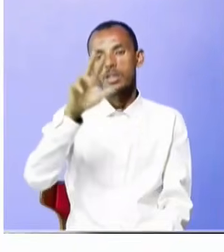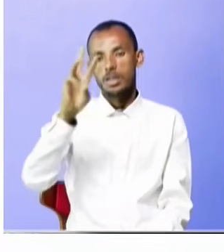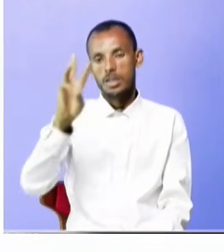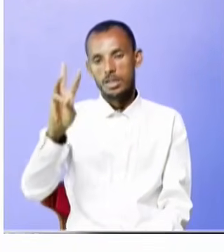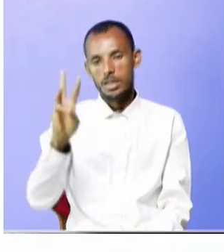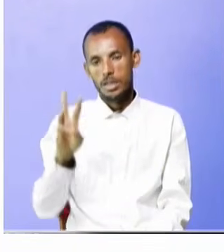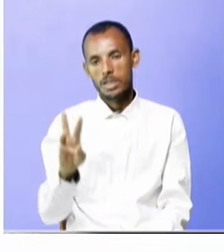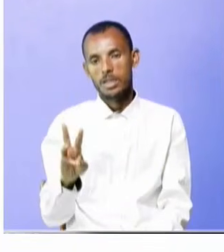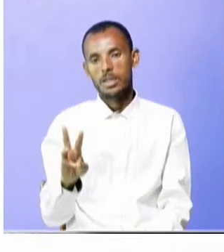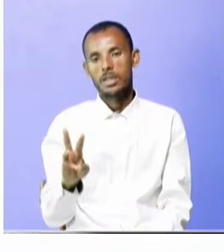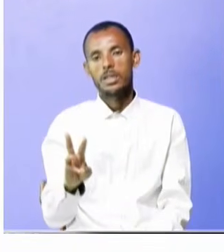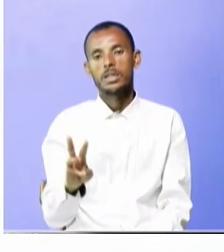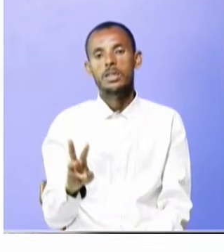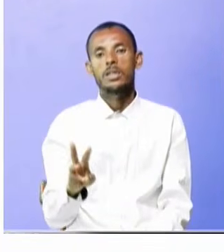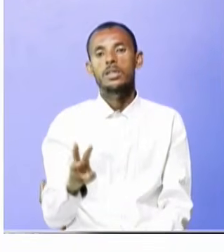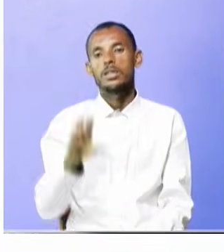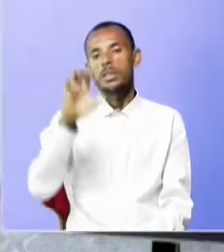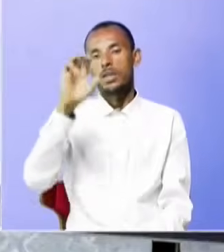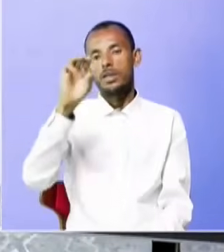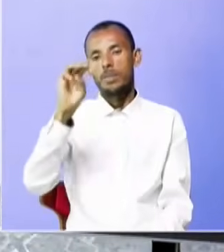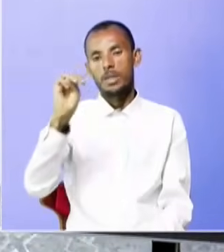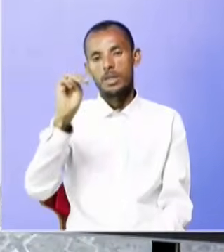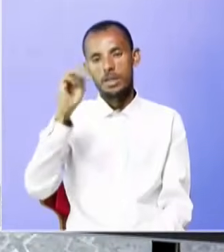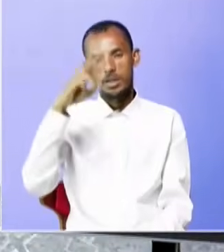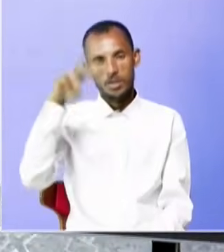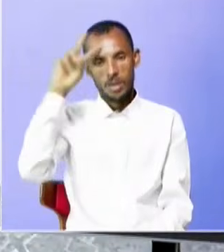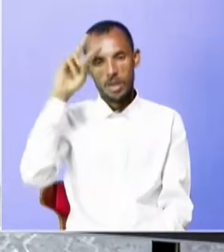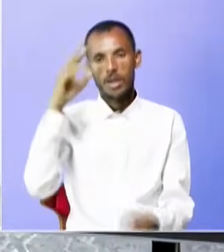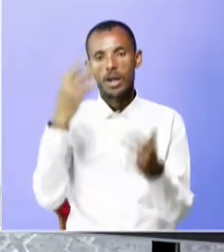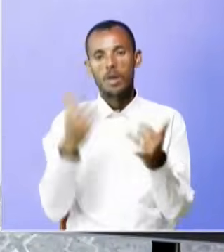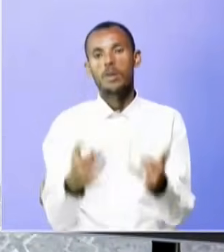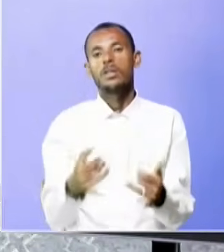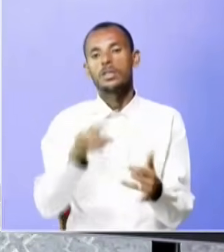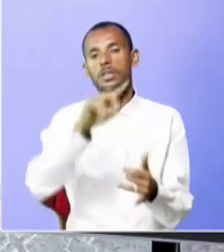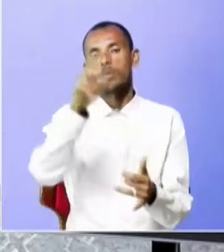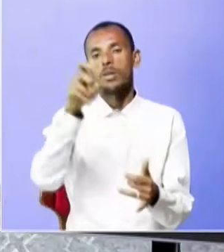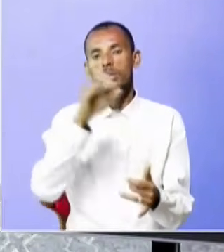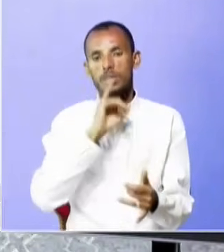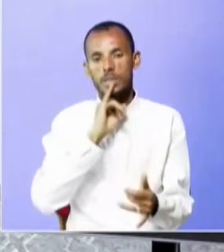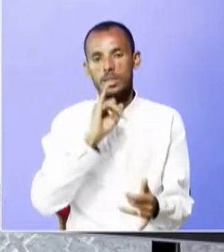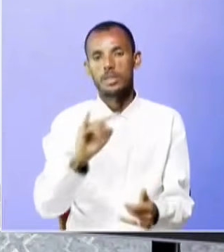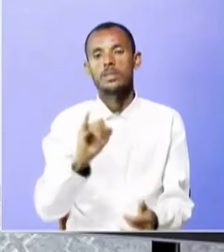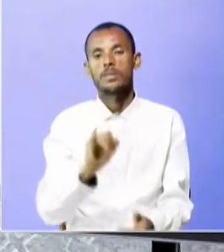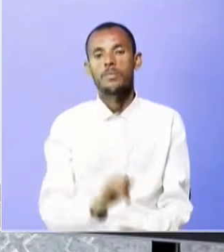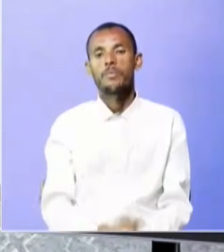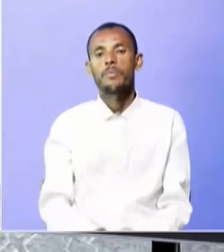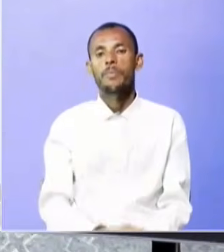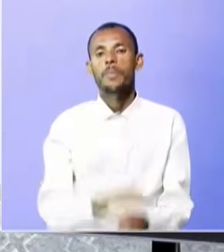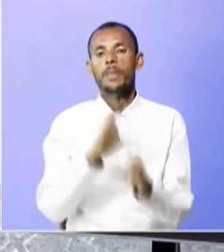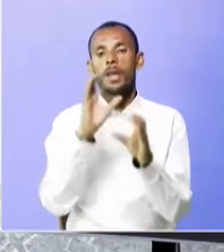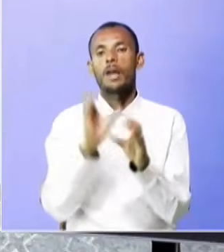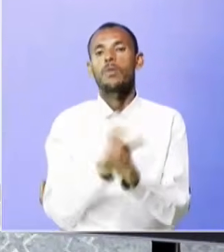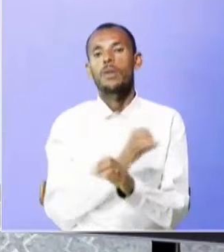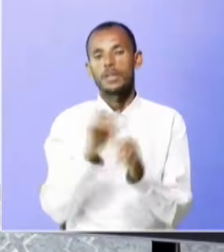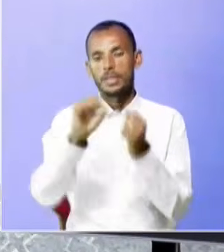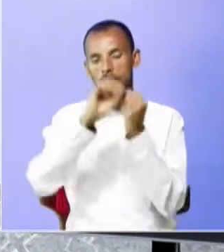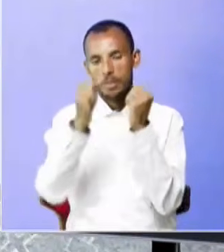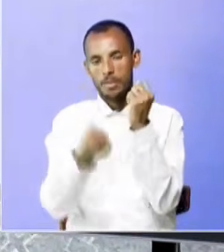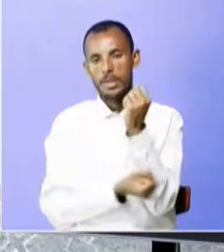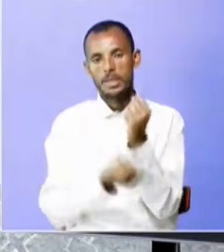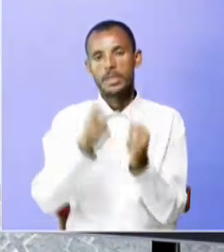36 centimeter square. Now the question is calculating the base